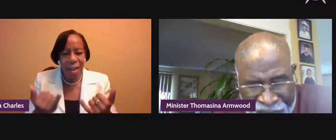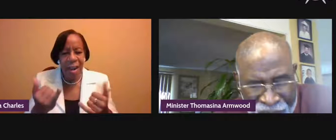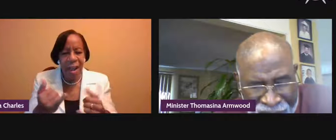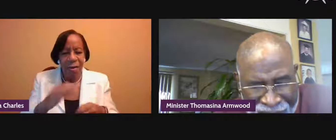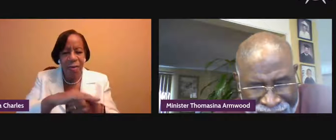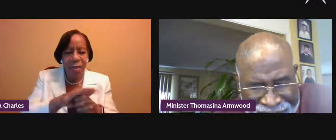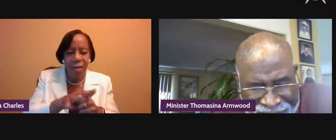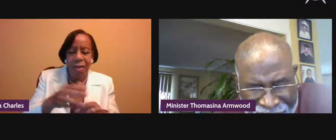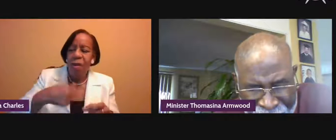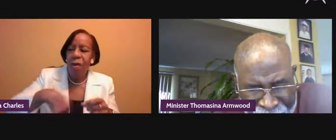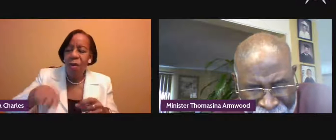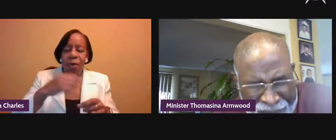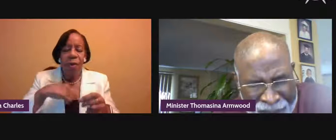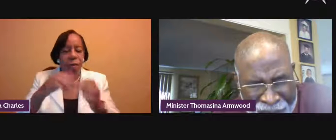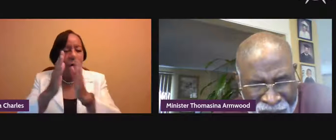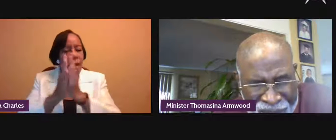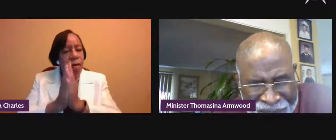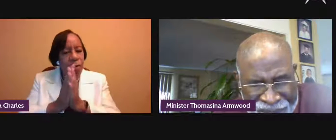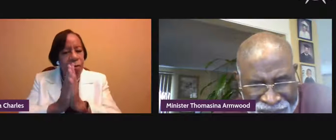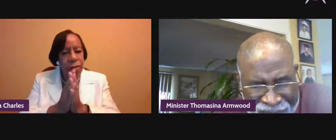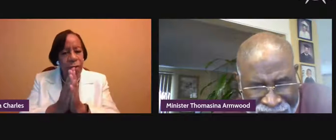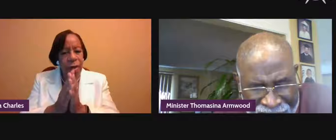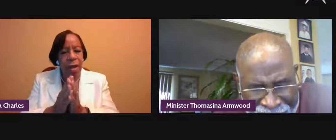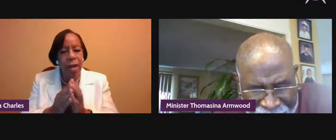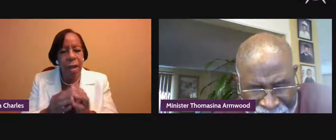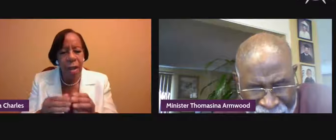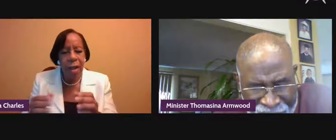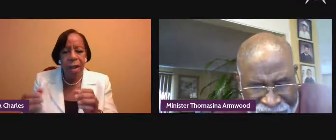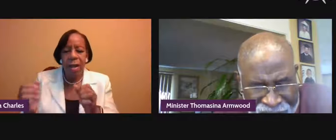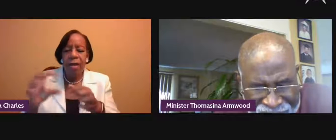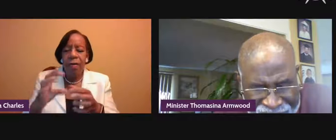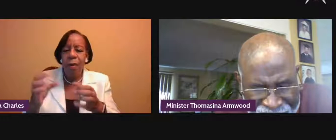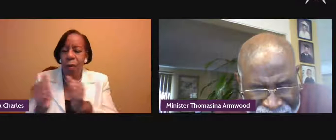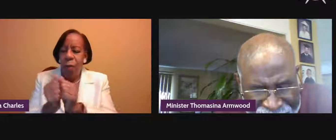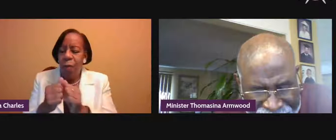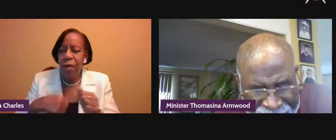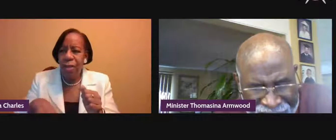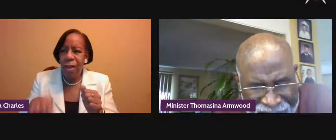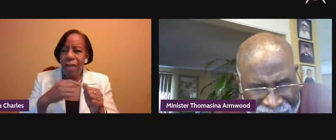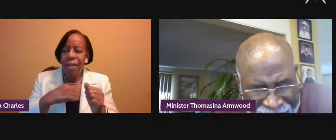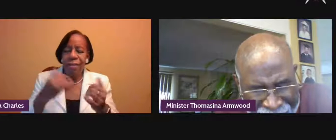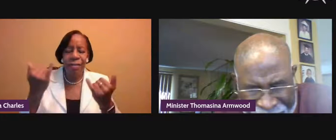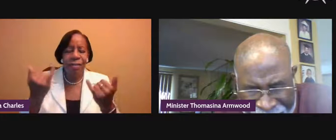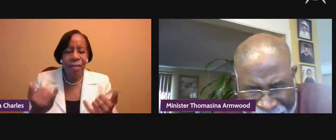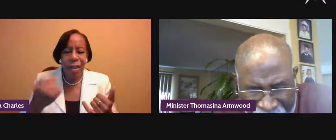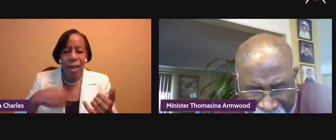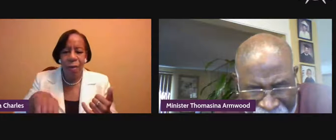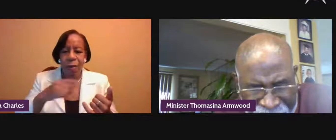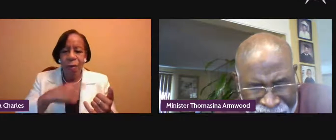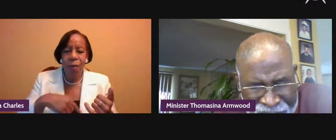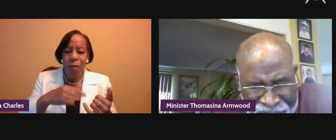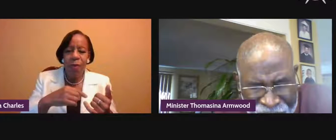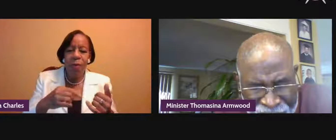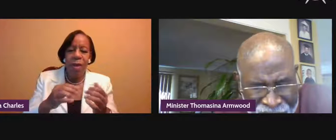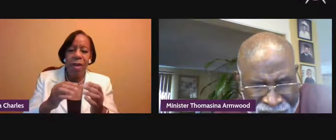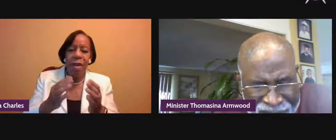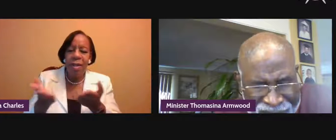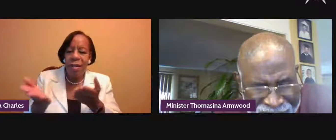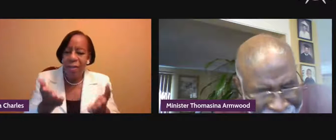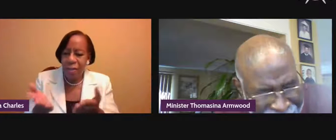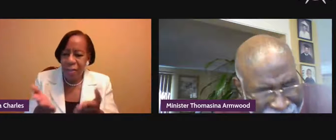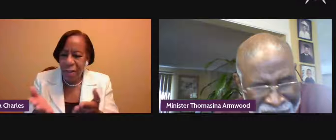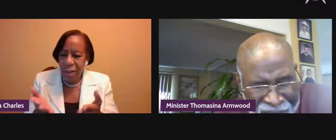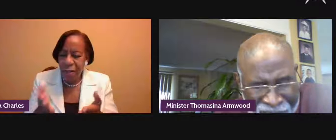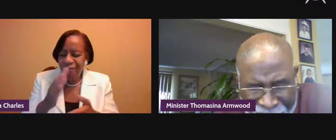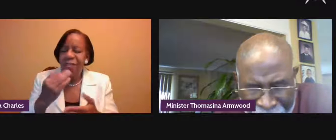pandemic. We ask that you be with us today as we go into our service. We thank all of those for joining